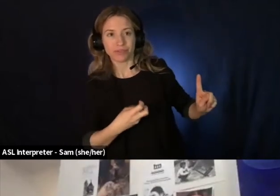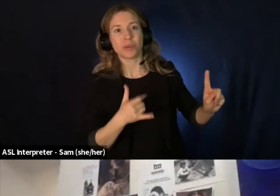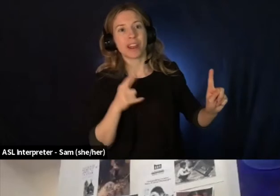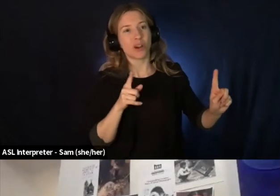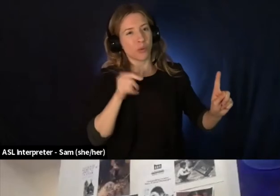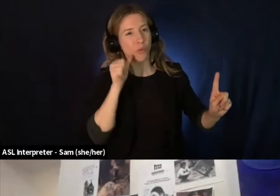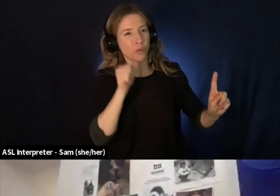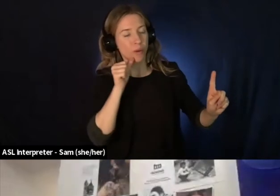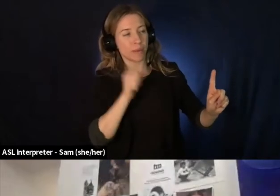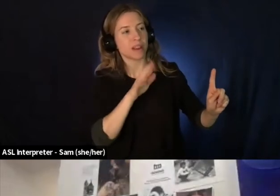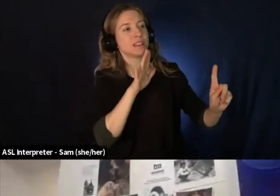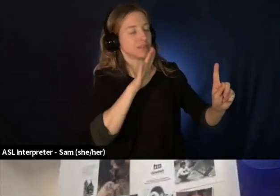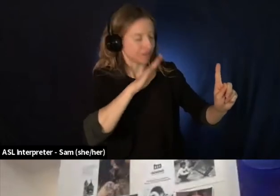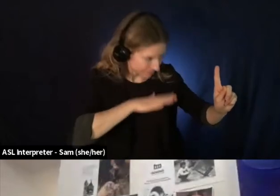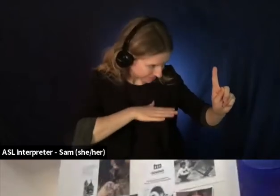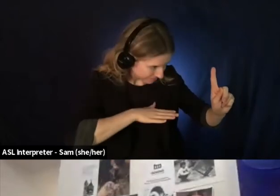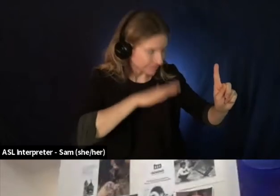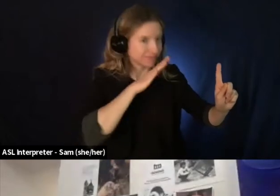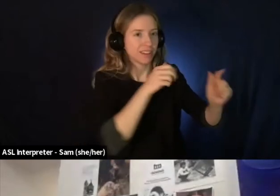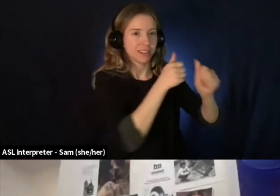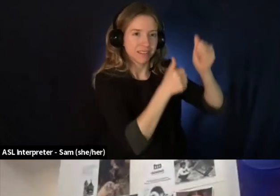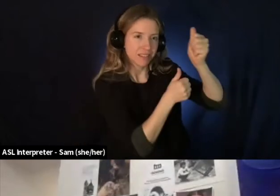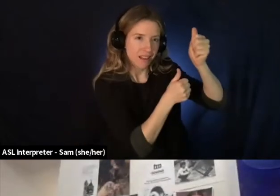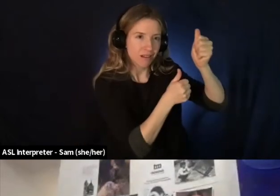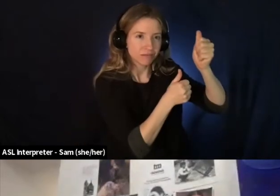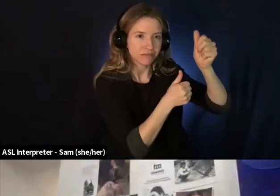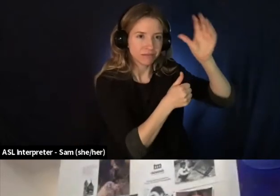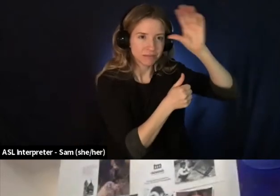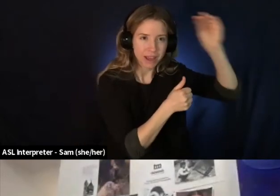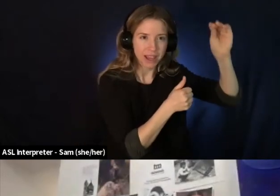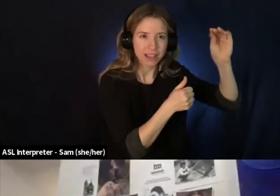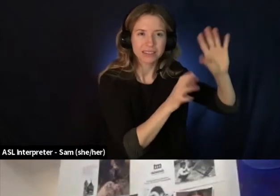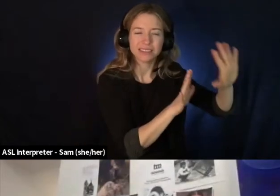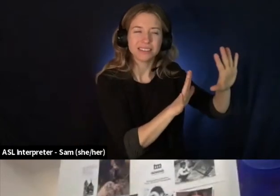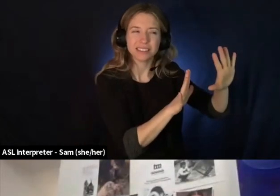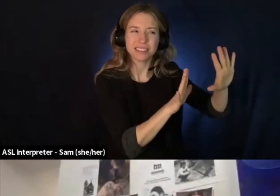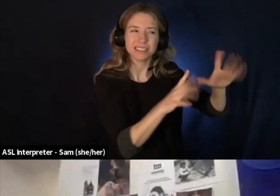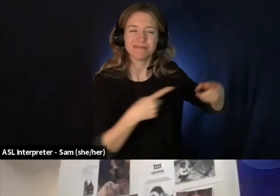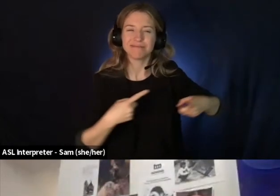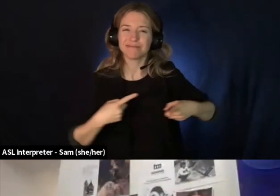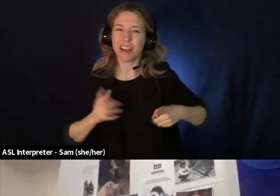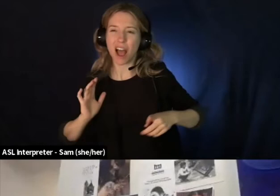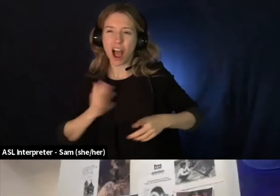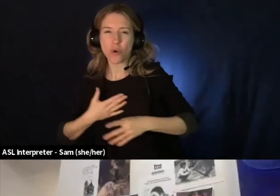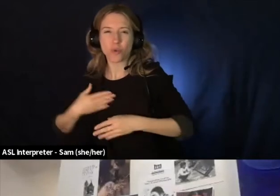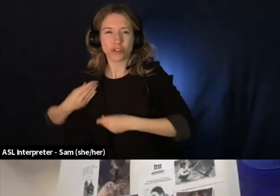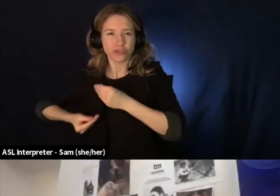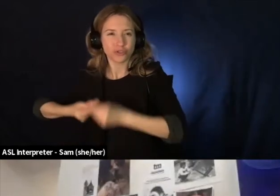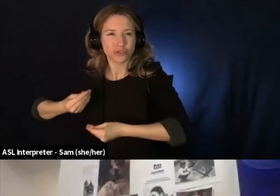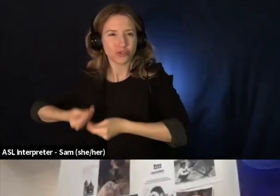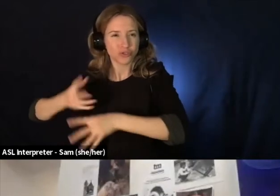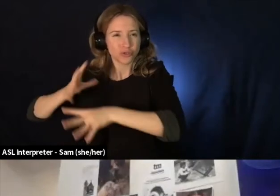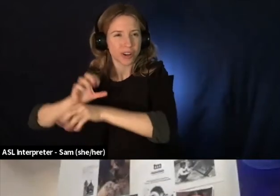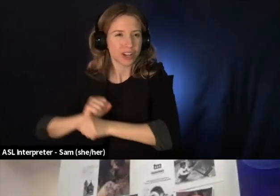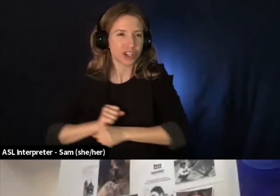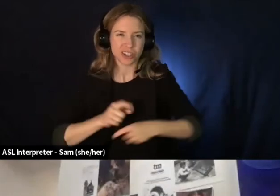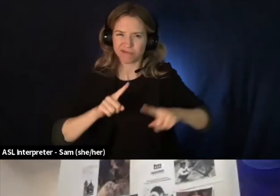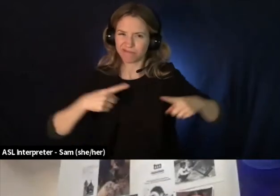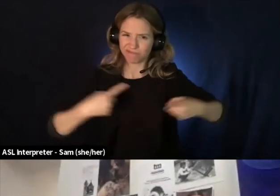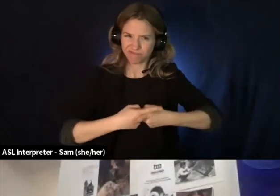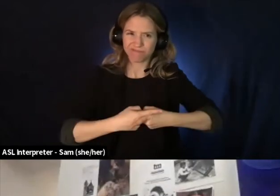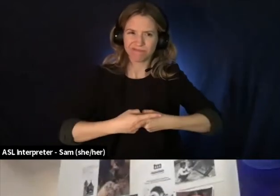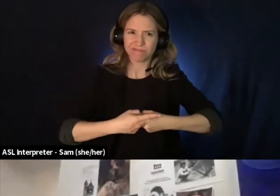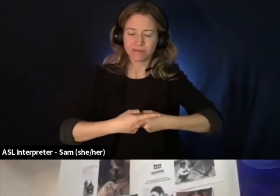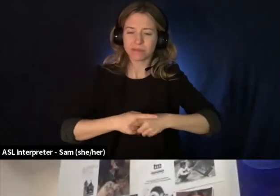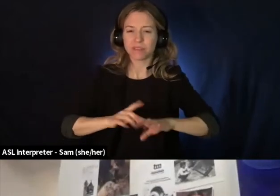go against our traditions, because our traditions are based on a matriarchal